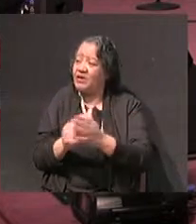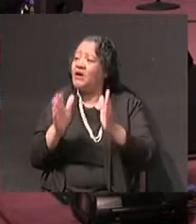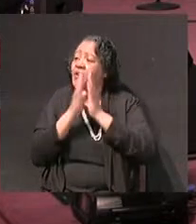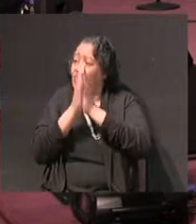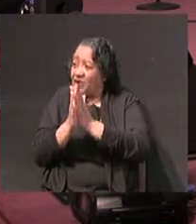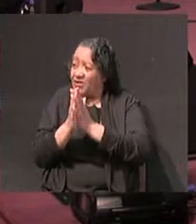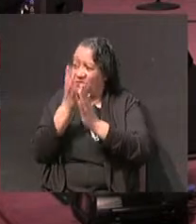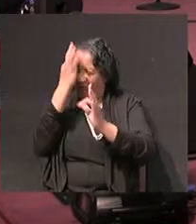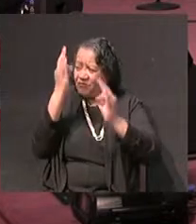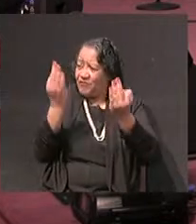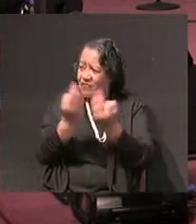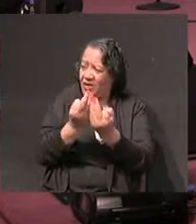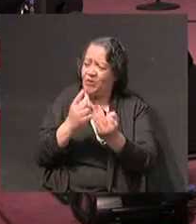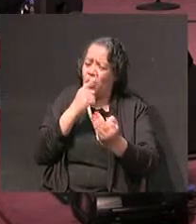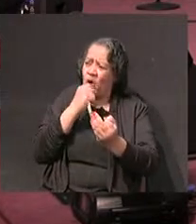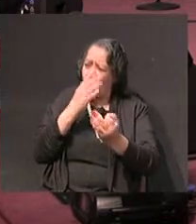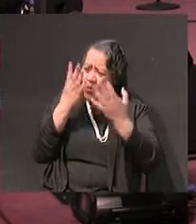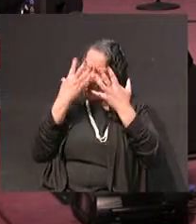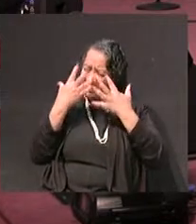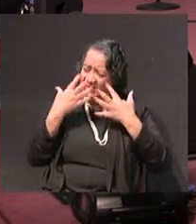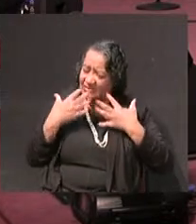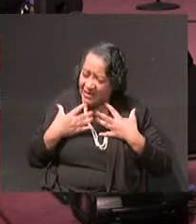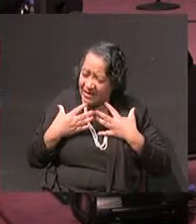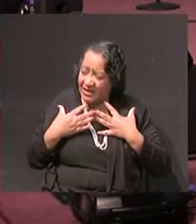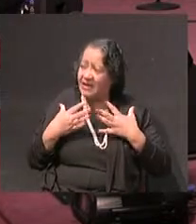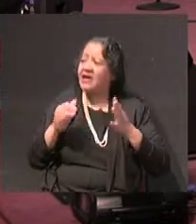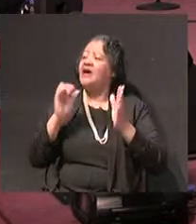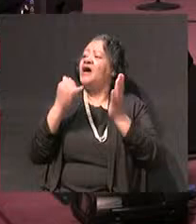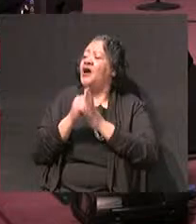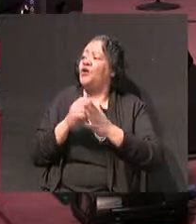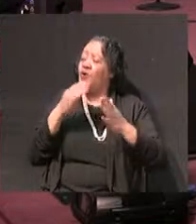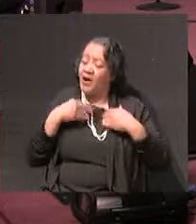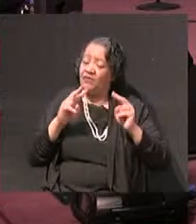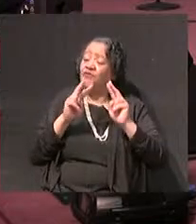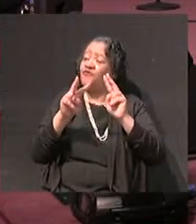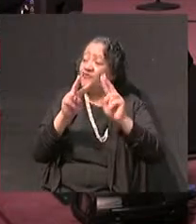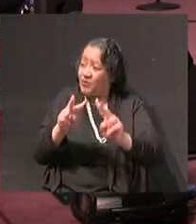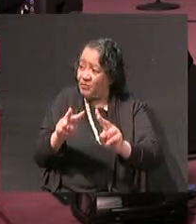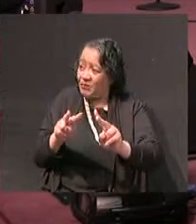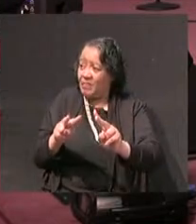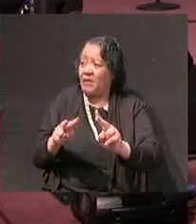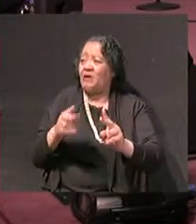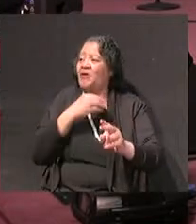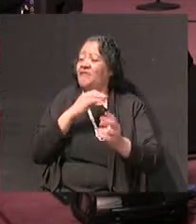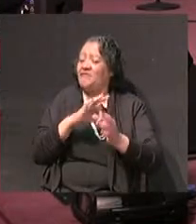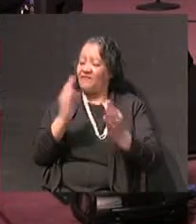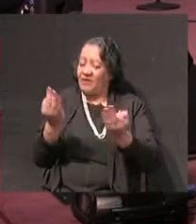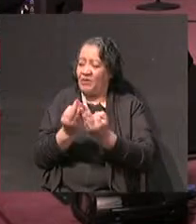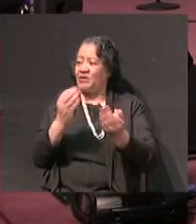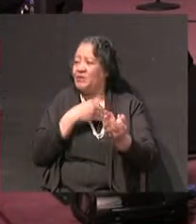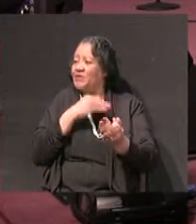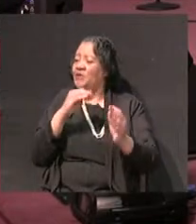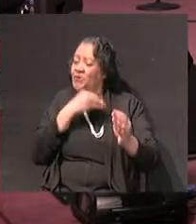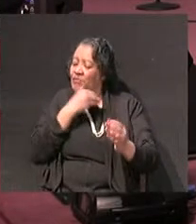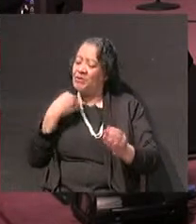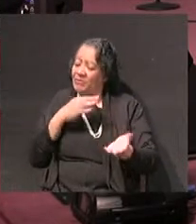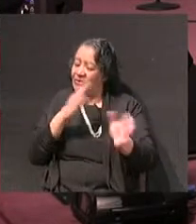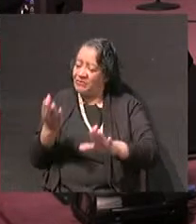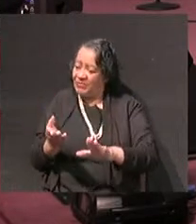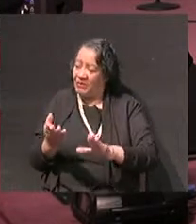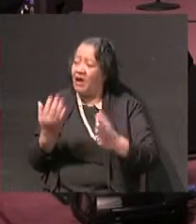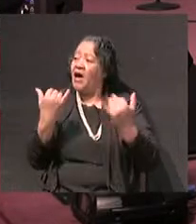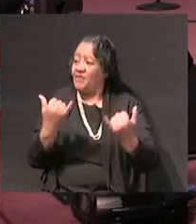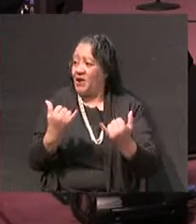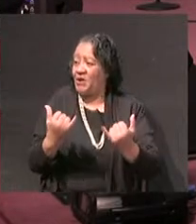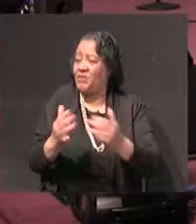for Jeff and Michelle Jones and the passing of his brother. We want to keep these prayer concerns in our hearts this day. Well, let's go to